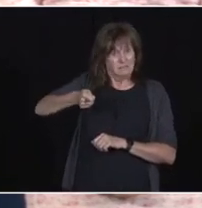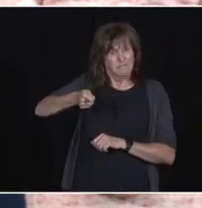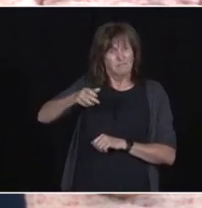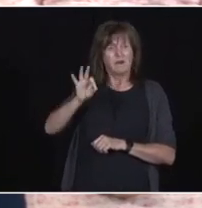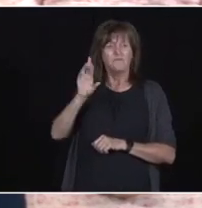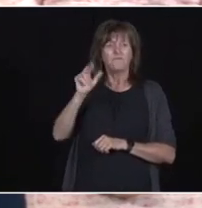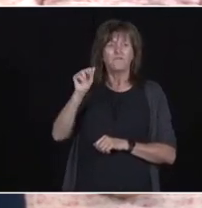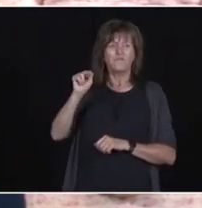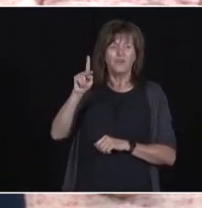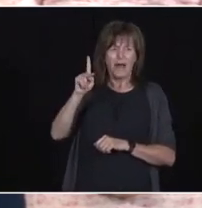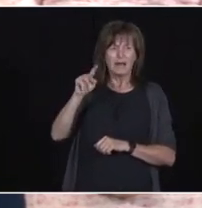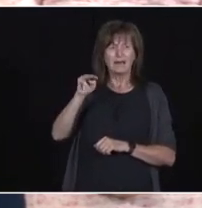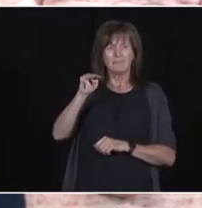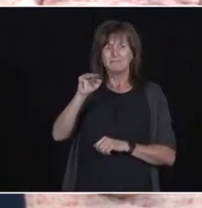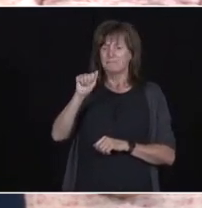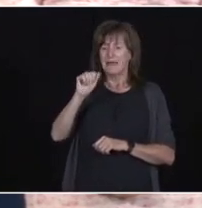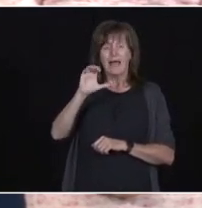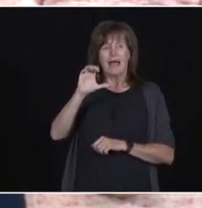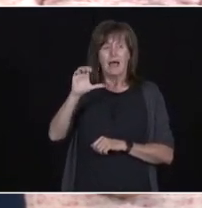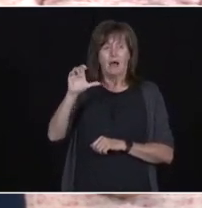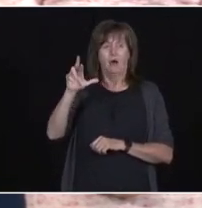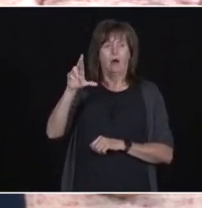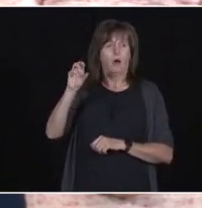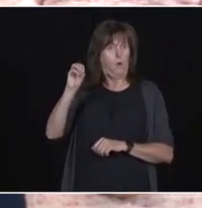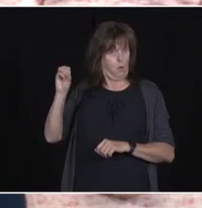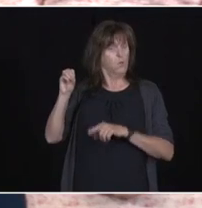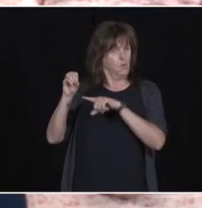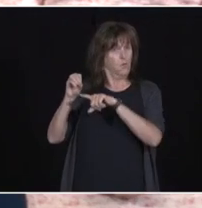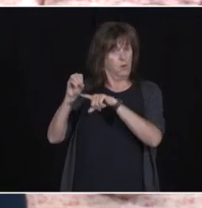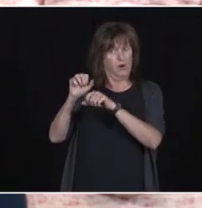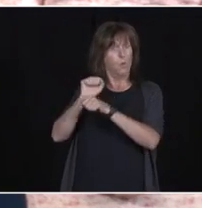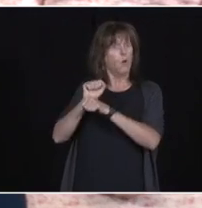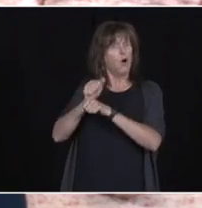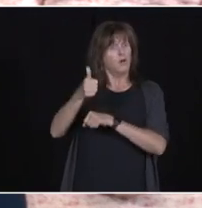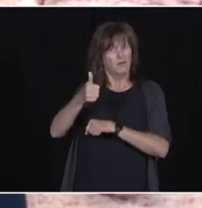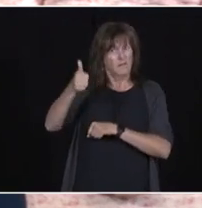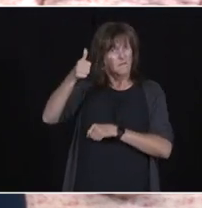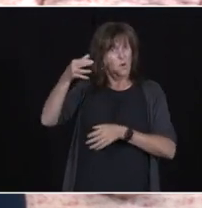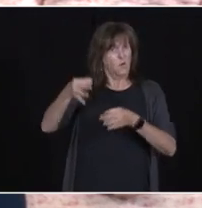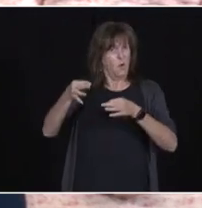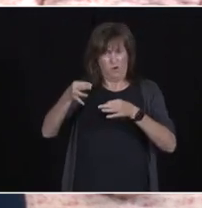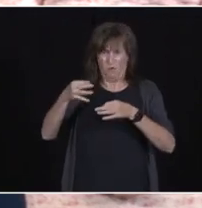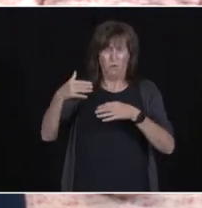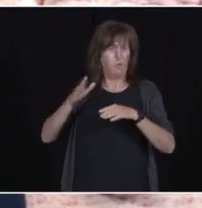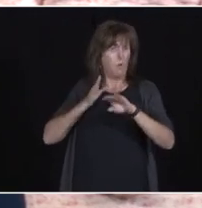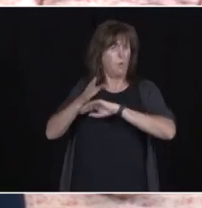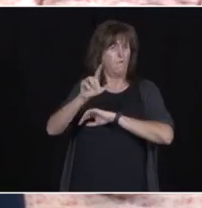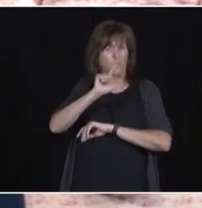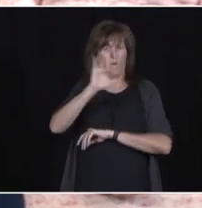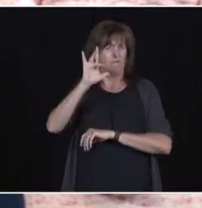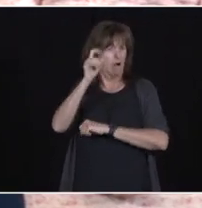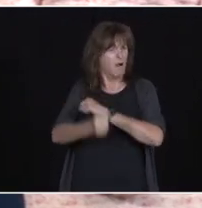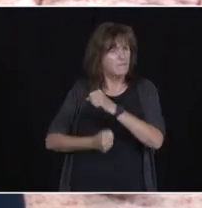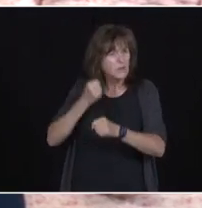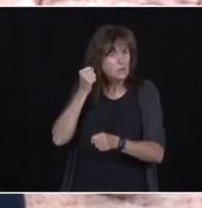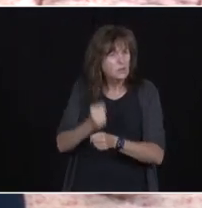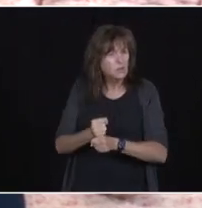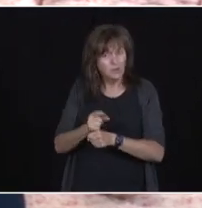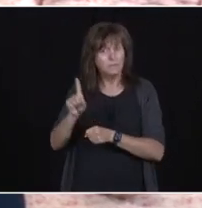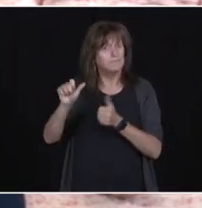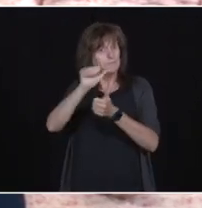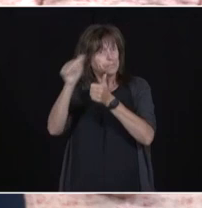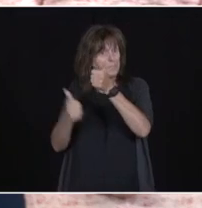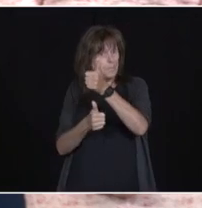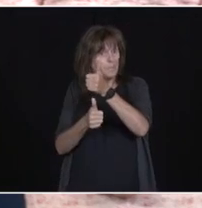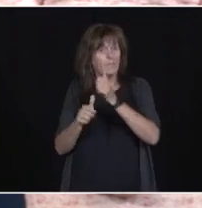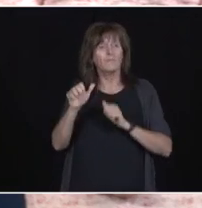and worked on a number of high-profile cases. He'll be supported by Angela Koch, a former OPS